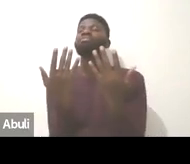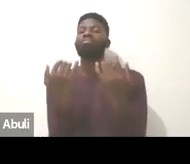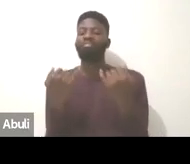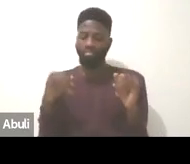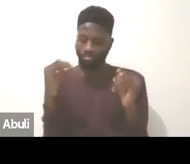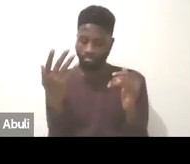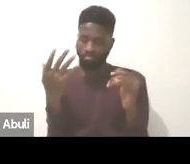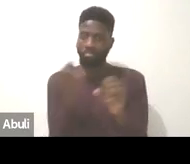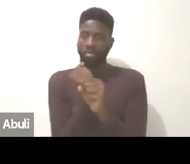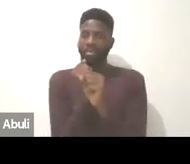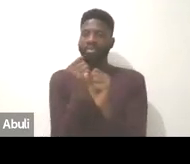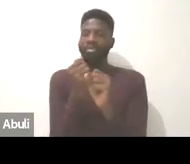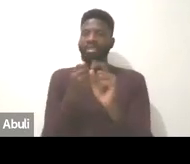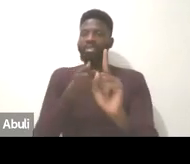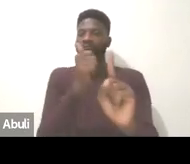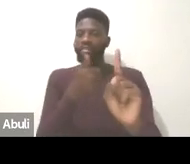make yourself